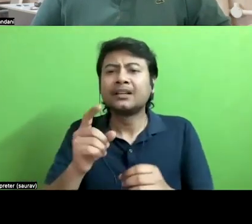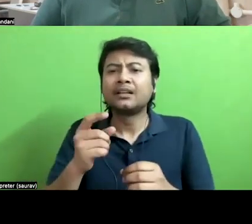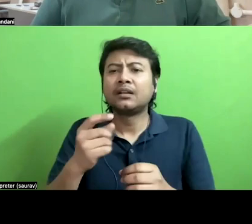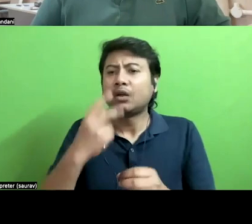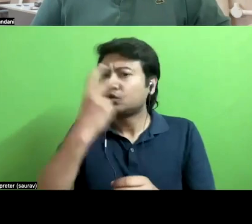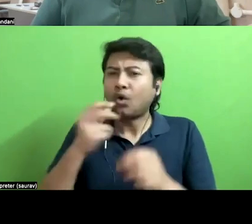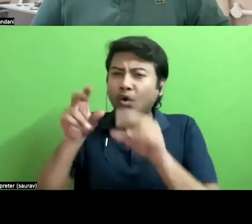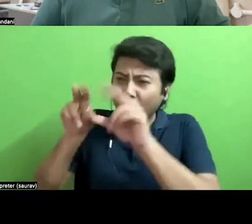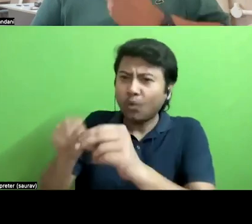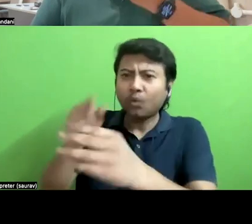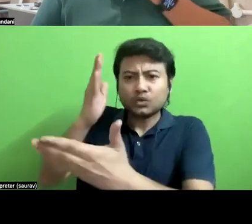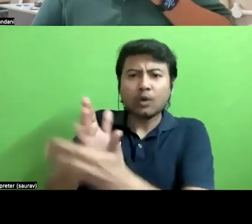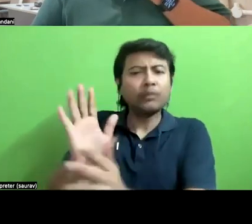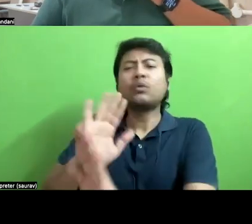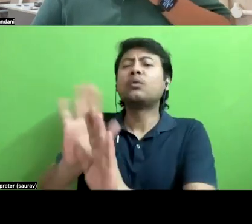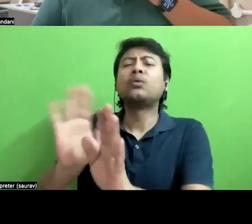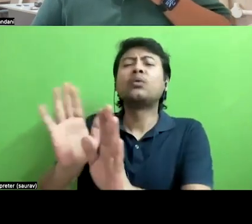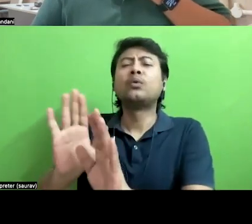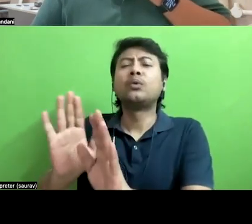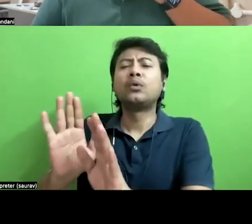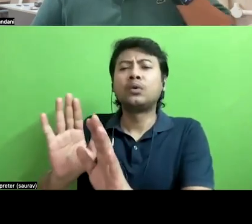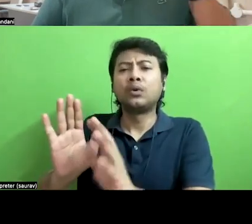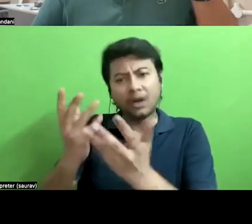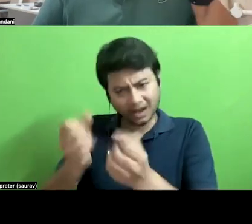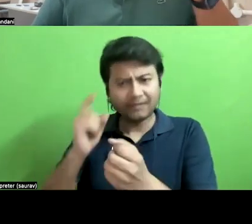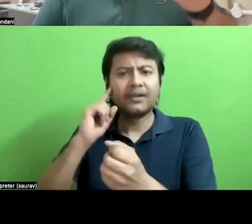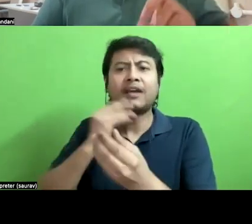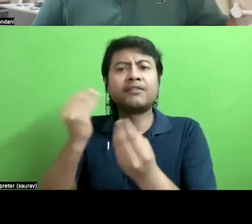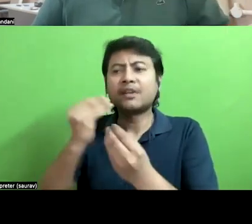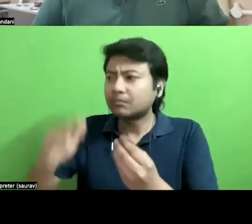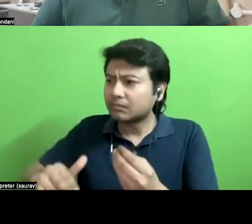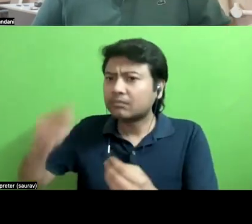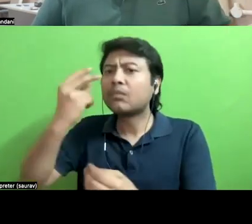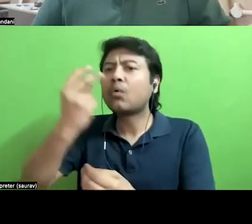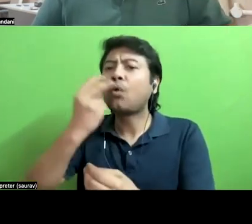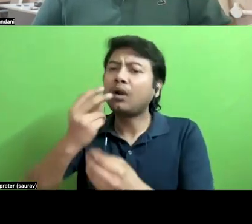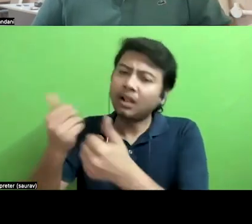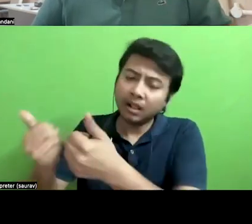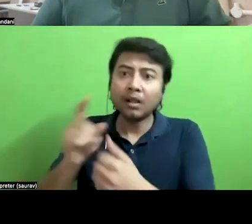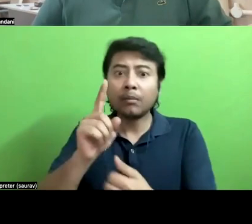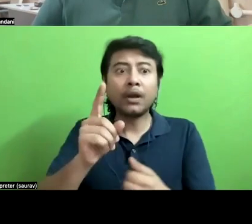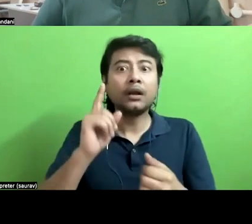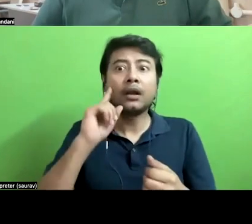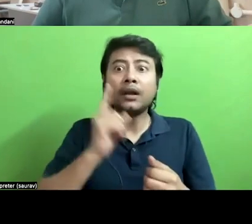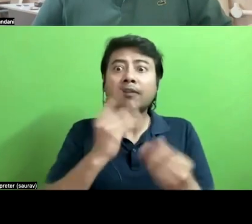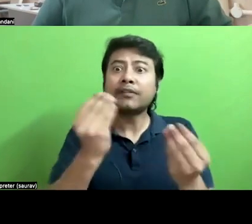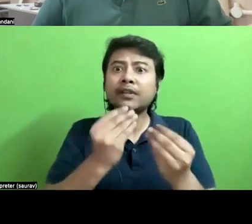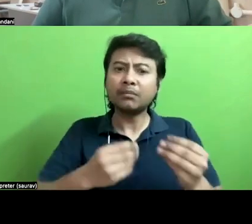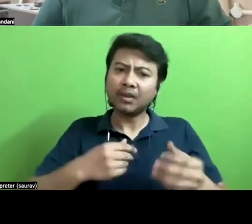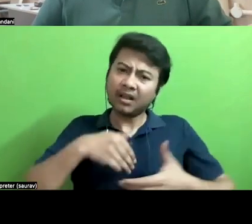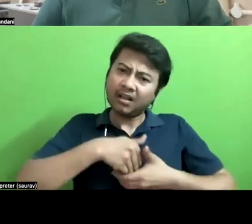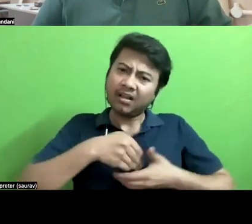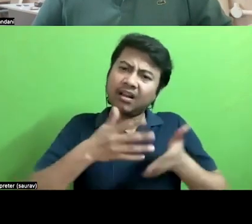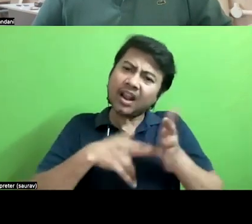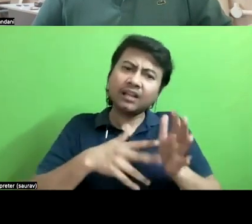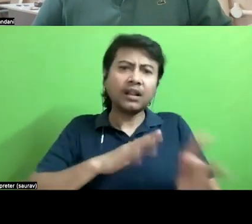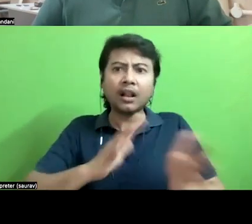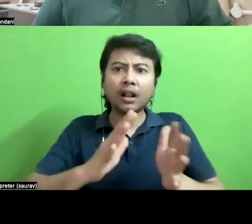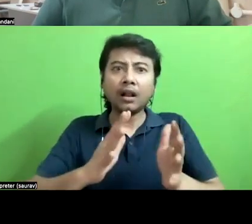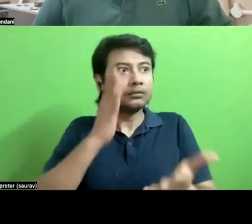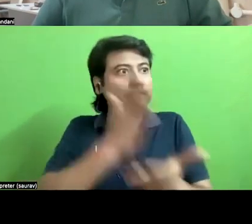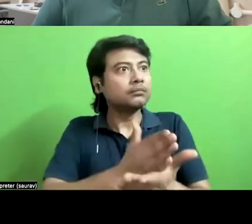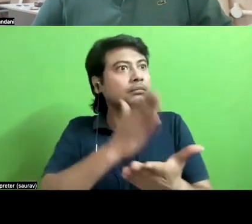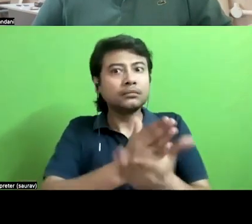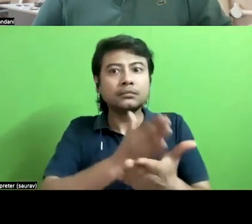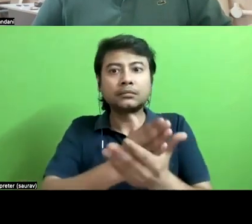they've been able to get speech. But if a deaf person is naturally signing, it's stopped. That's where the problem lies, right? So I